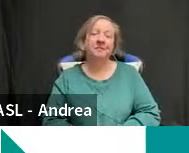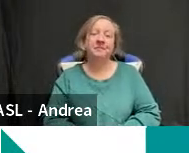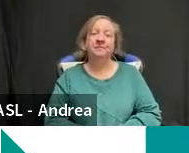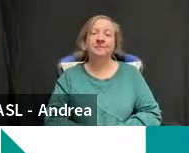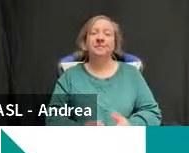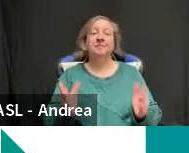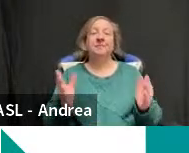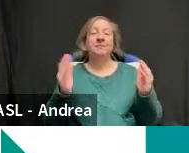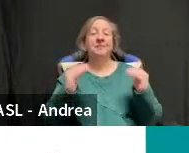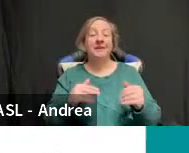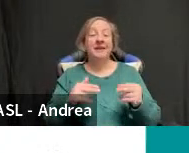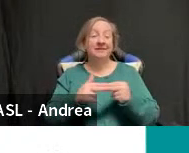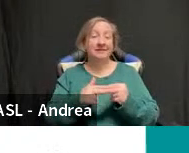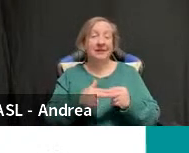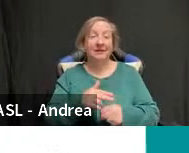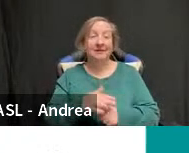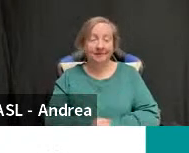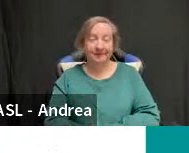Next slide, please.